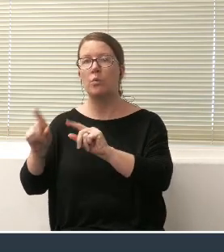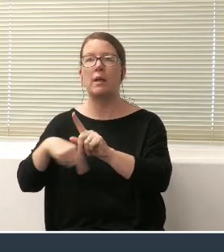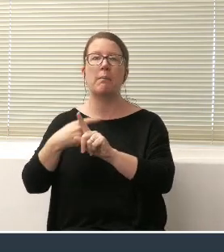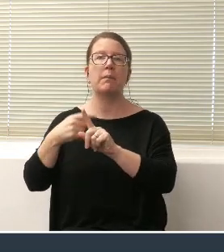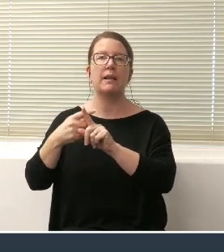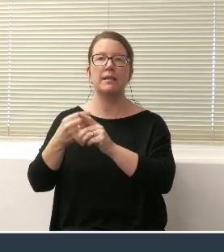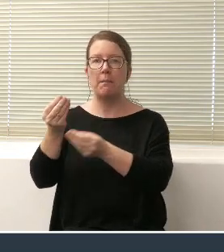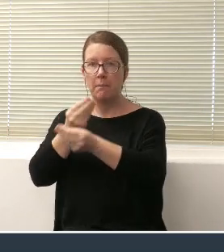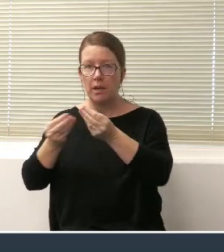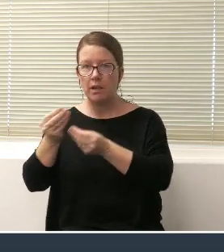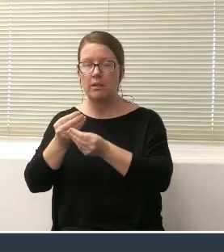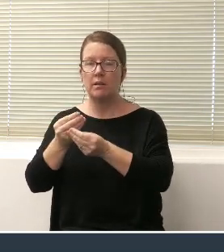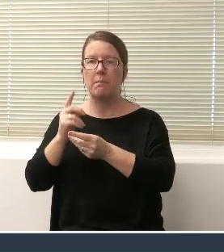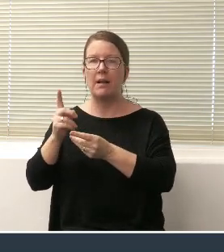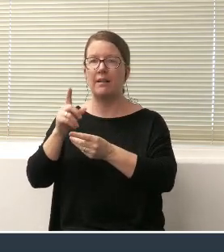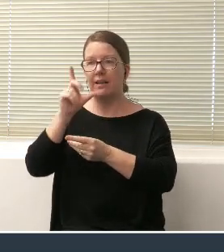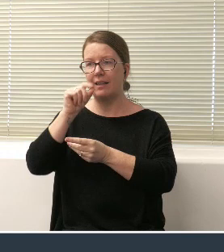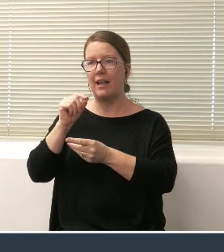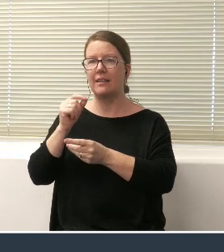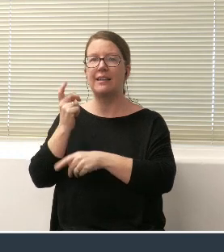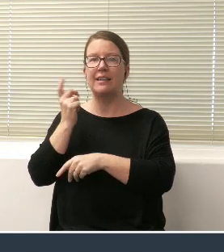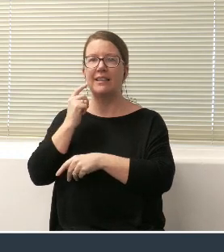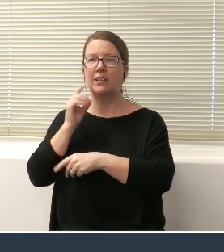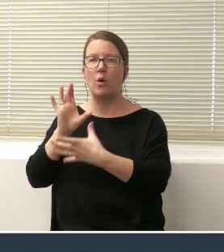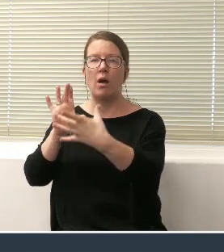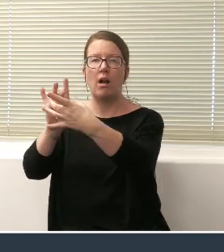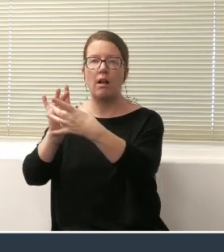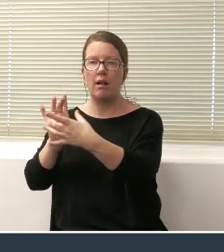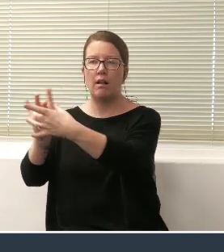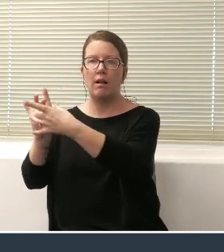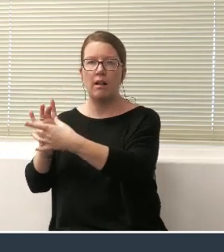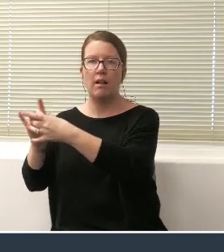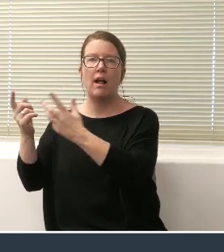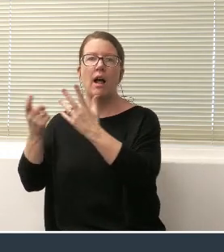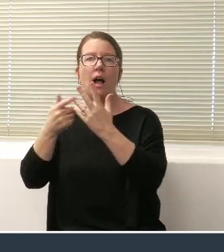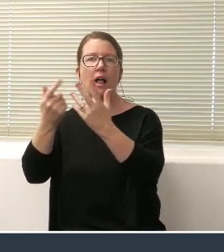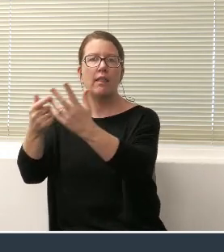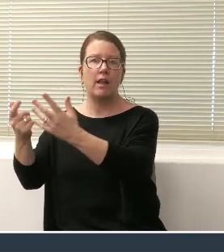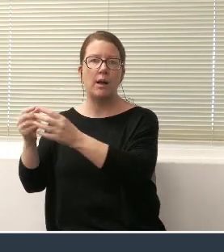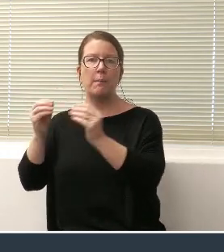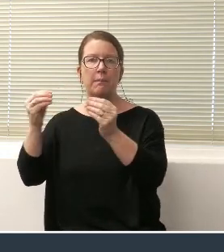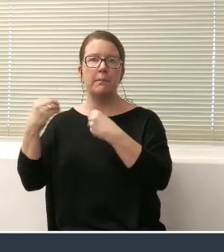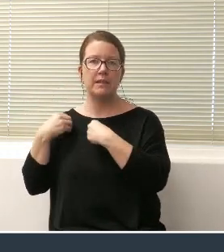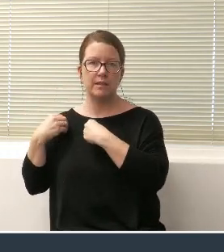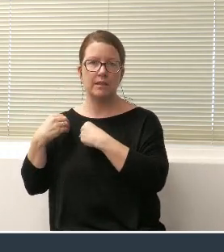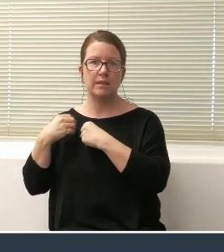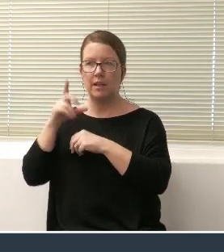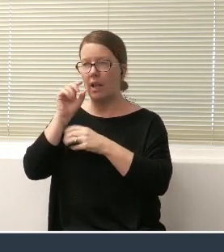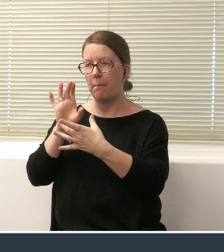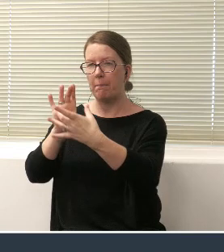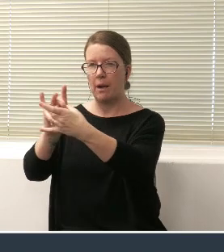in terms of engaging with other partners, it's a simplified process. It's effectively potentially, say, a company partnering with a